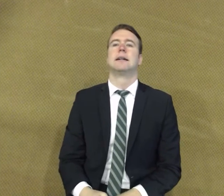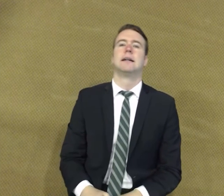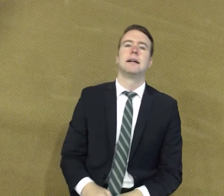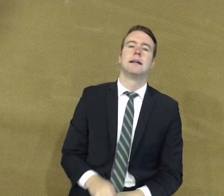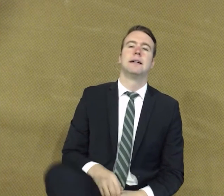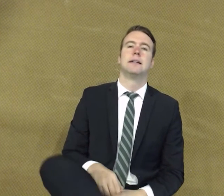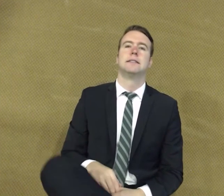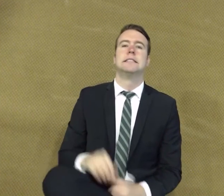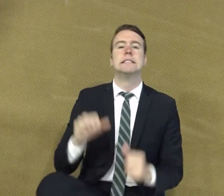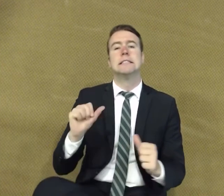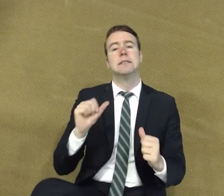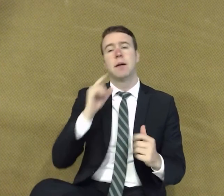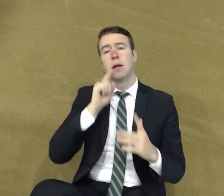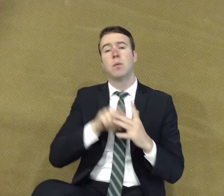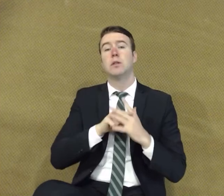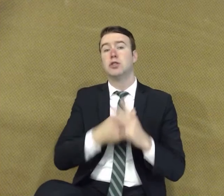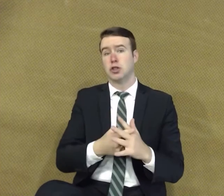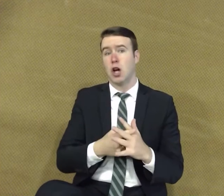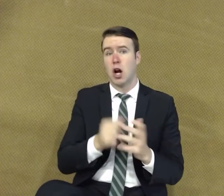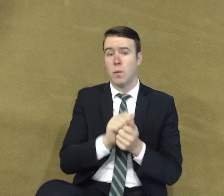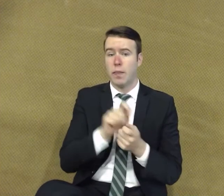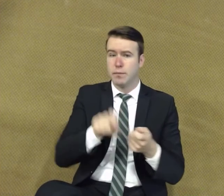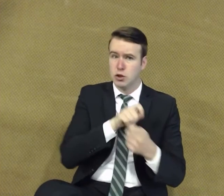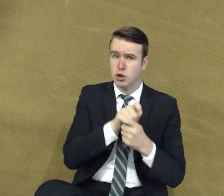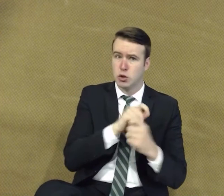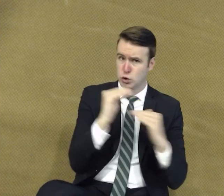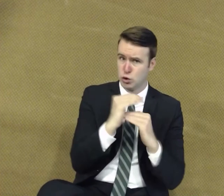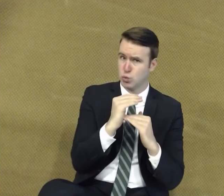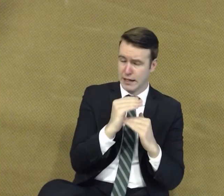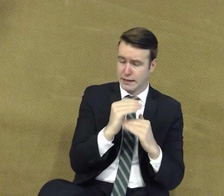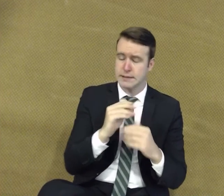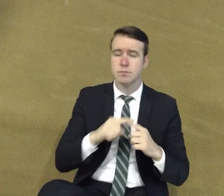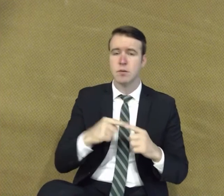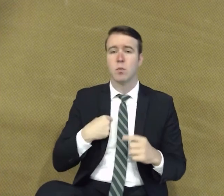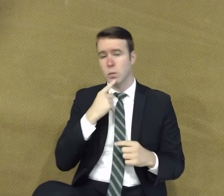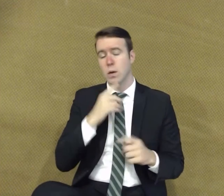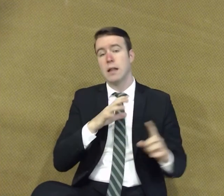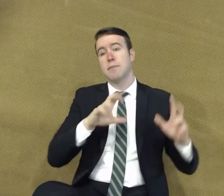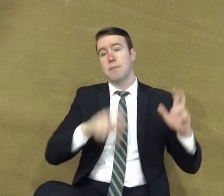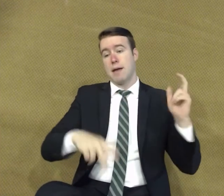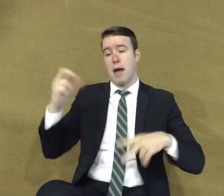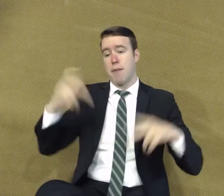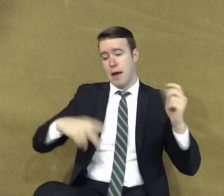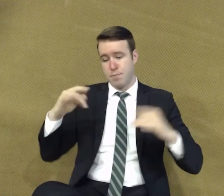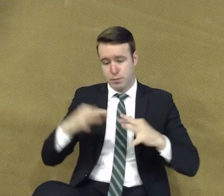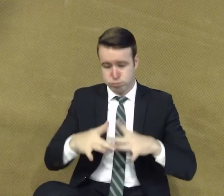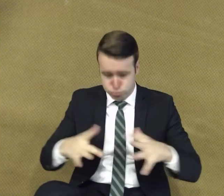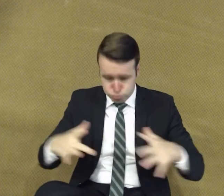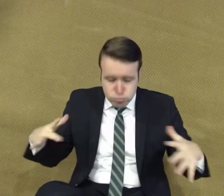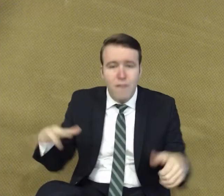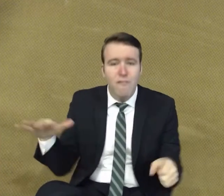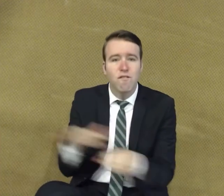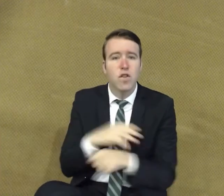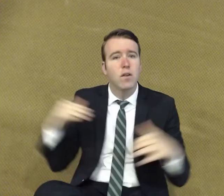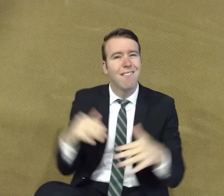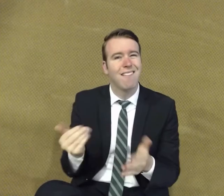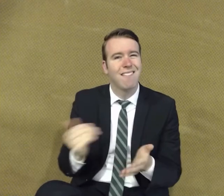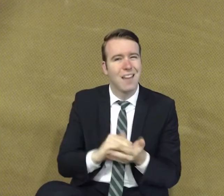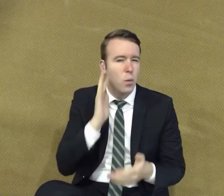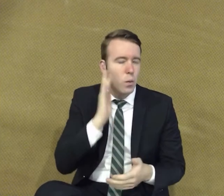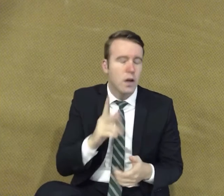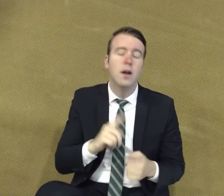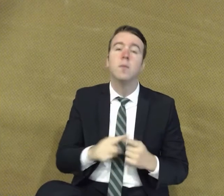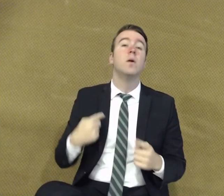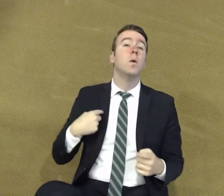And probably it'll start with certain restraints, but we'll work our way back. One good thing about it is as